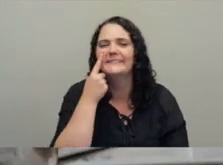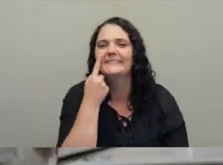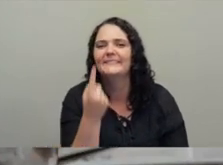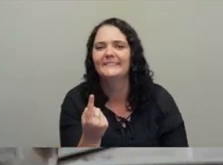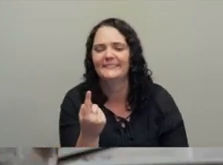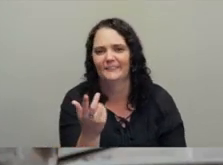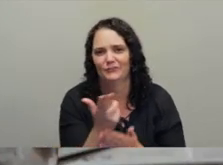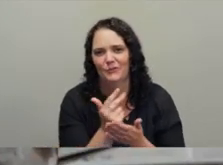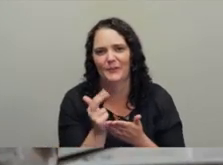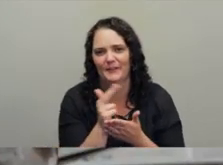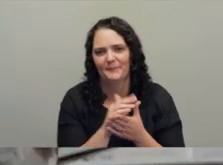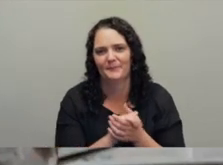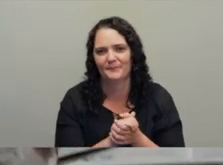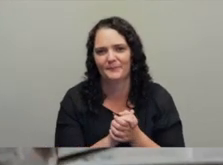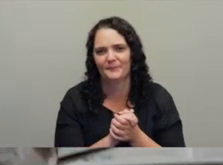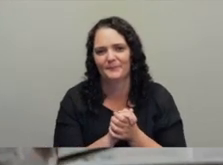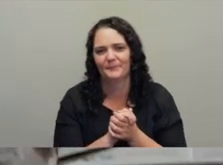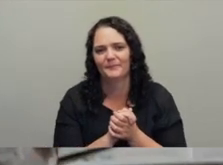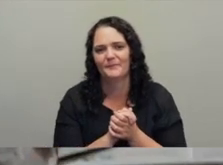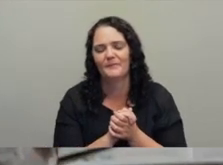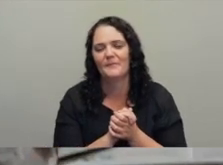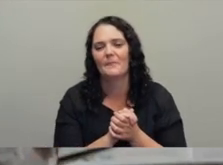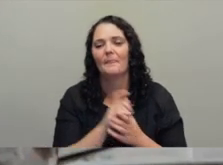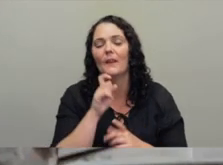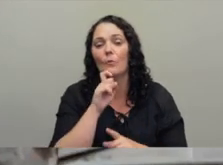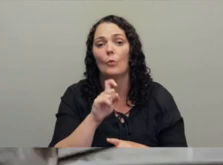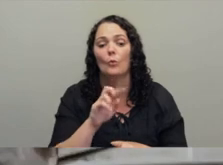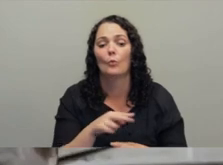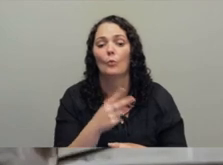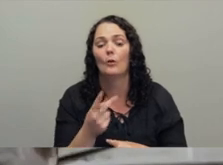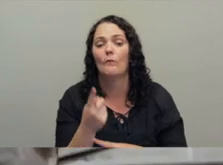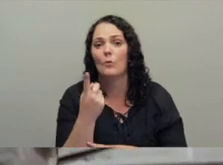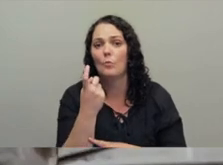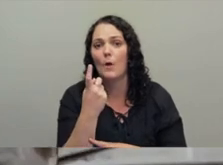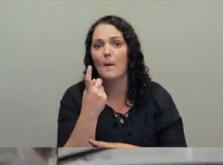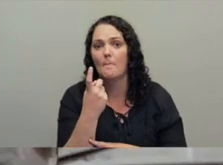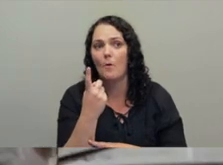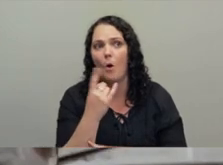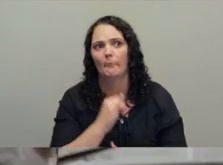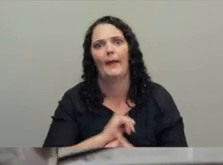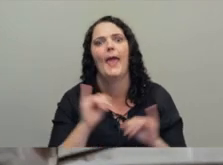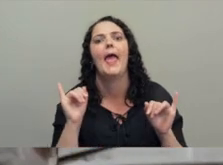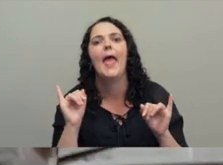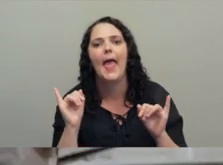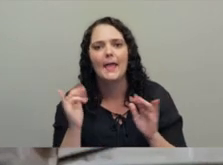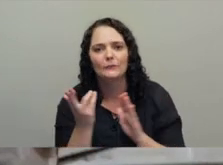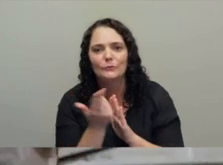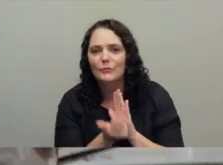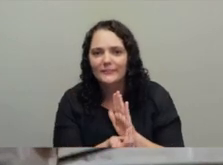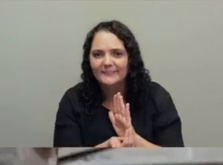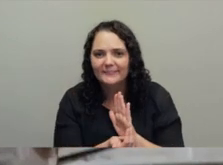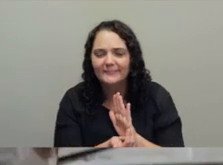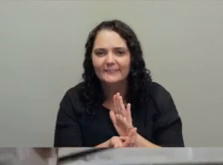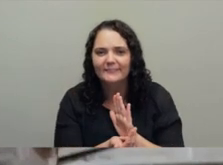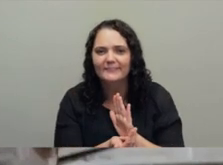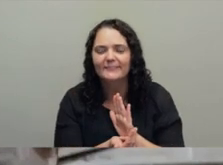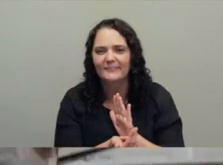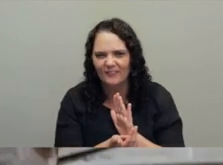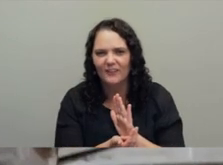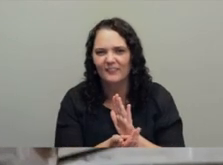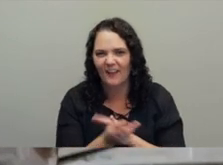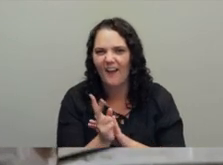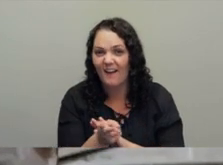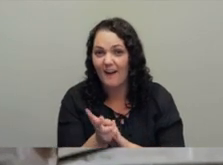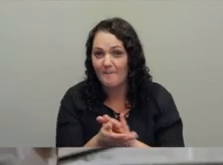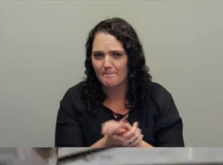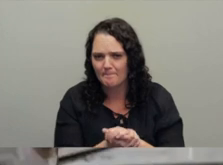drawings. All right, we're gonna switch over. We're gonna do one last bad drawing. I want everybody to think again about making a bad drawing